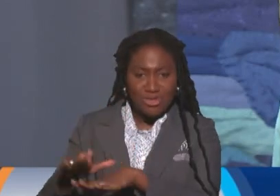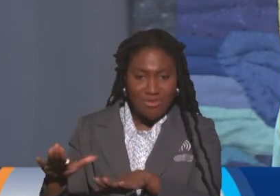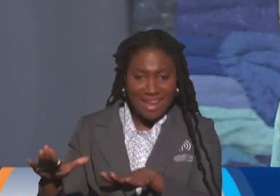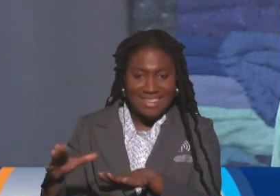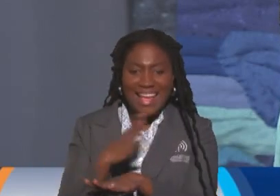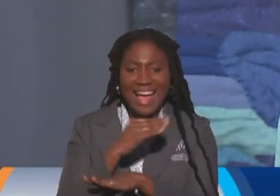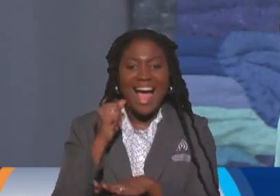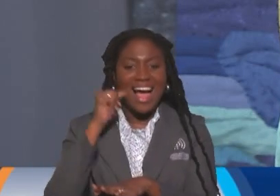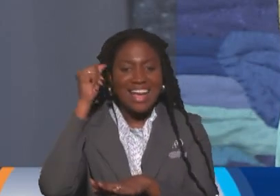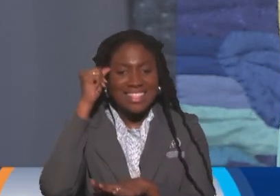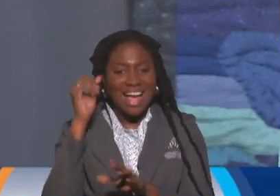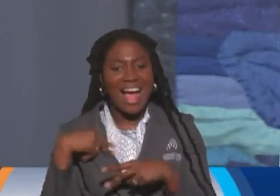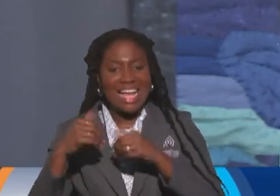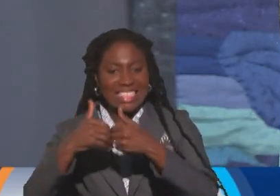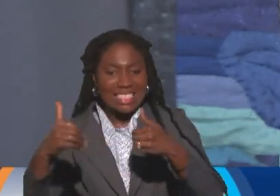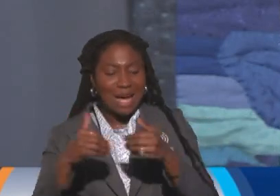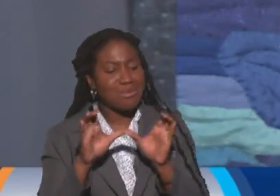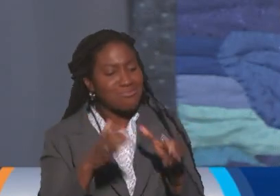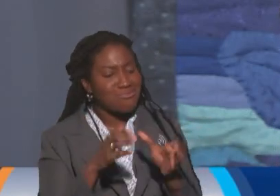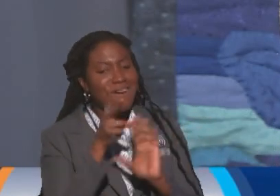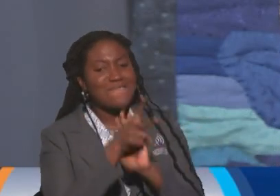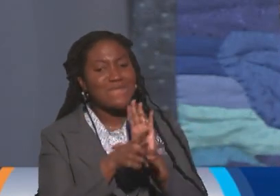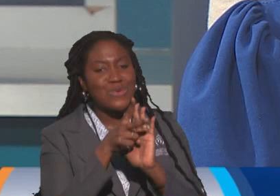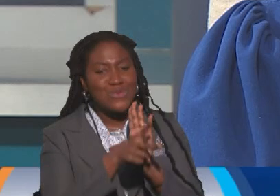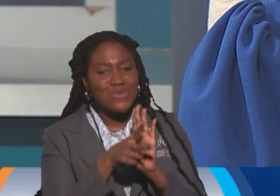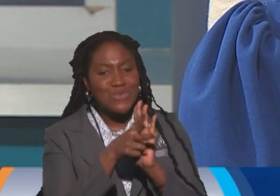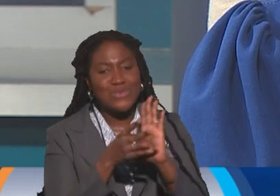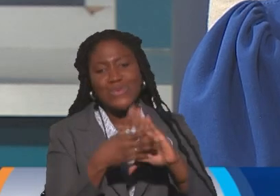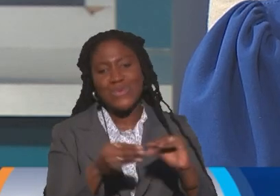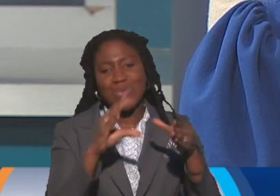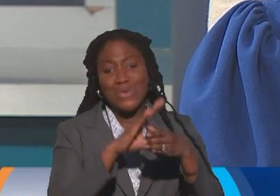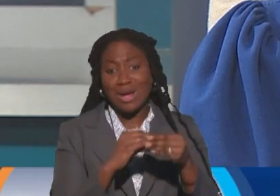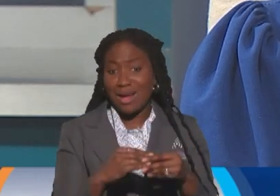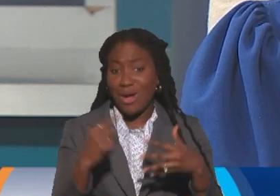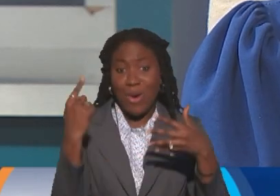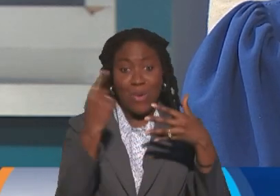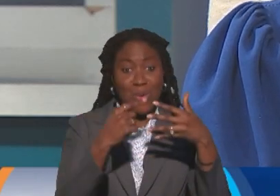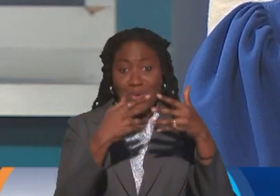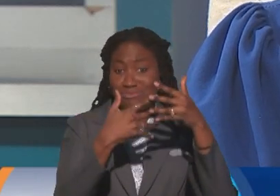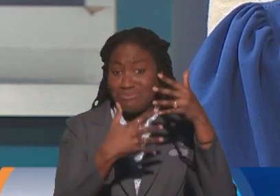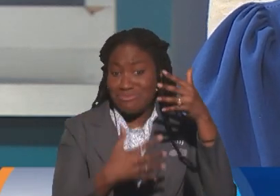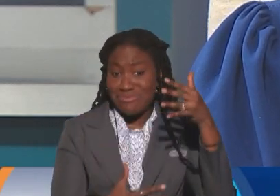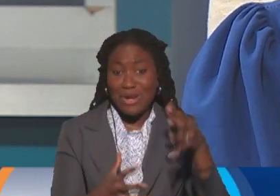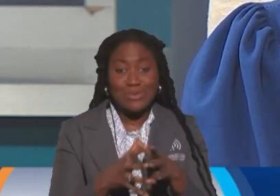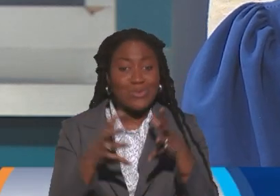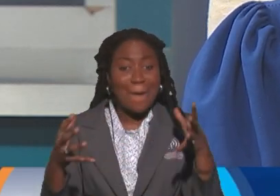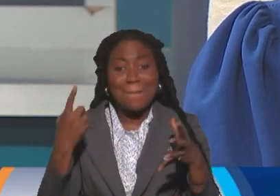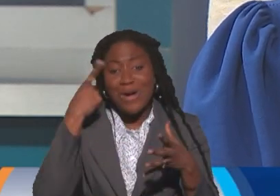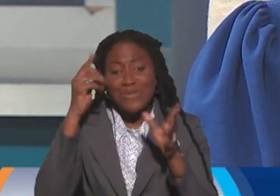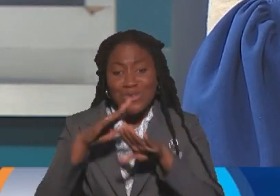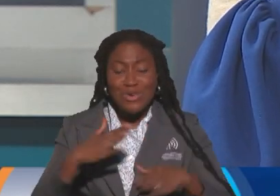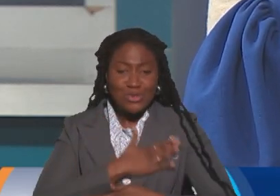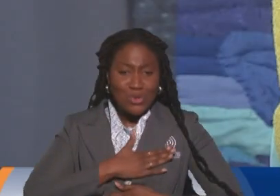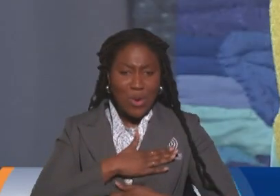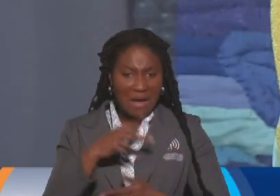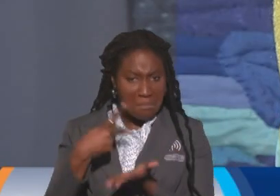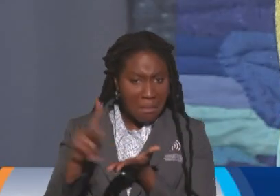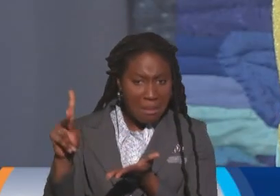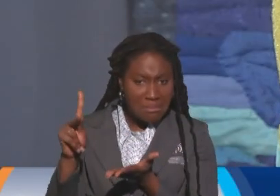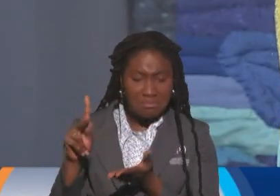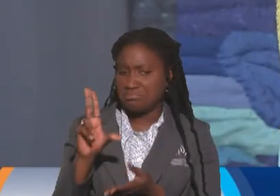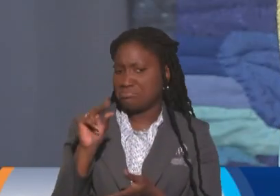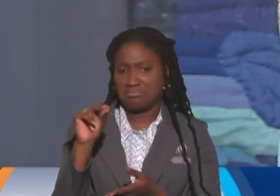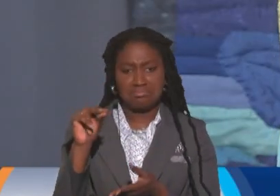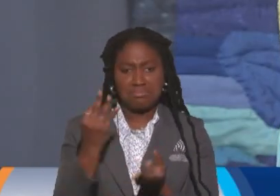they will be entertained by Bocas Story Time videos. Oh, there's so much going on, and there's so much for children to enjoy. Is there a cost to attend? No, it's